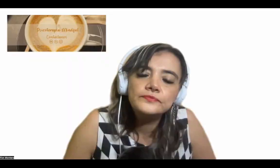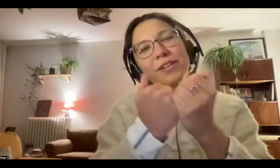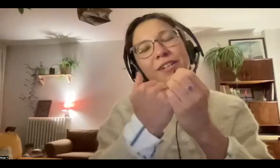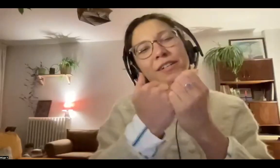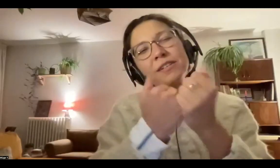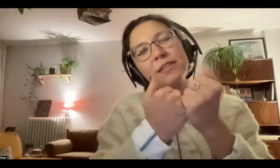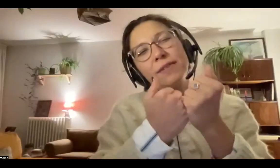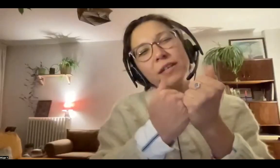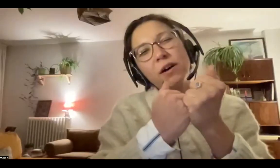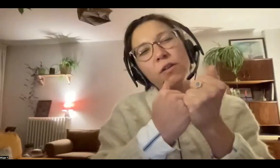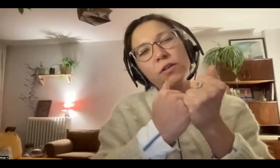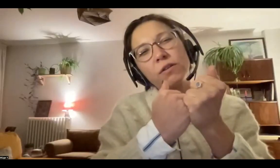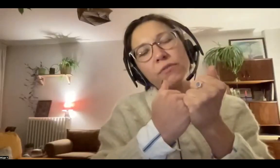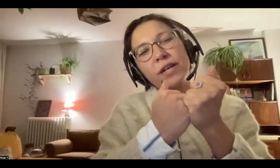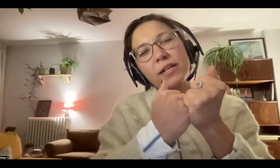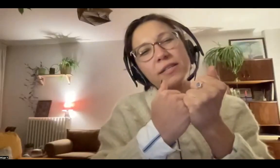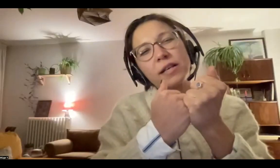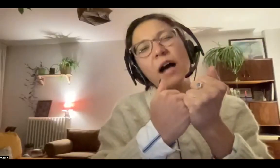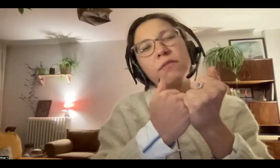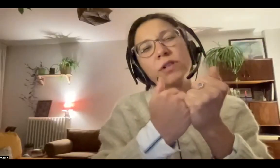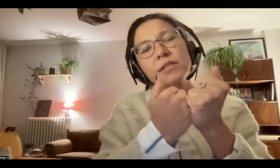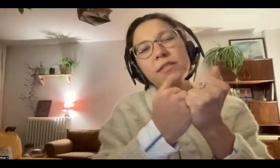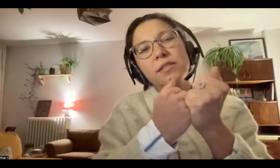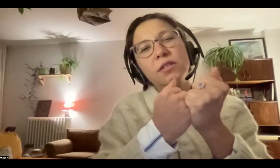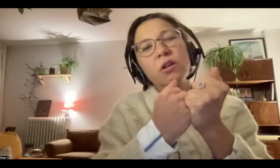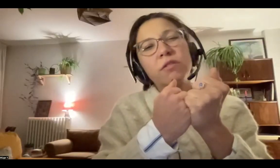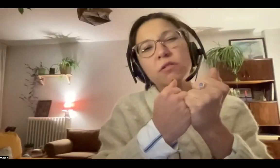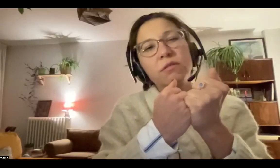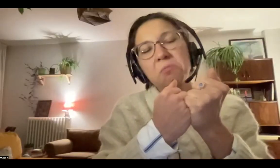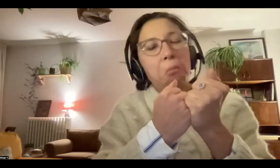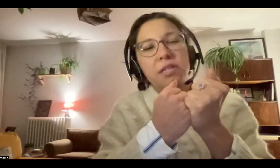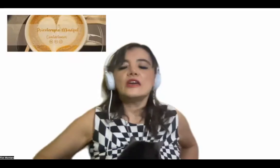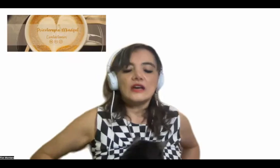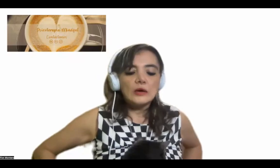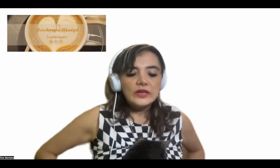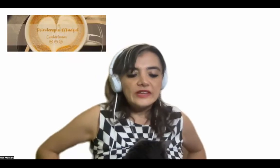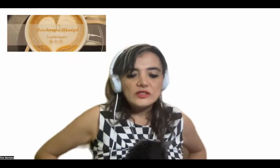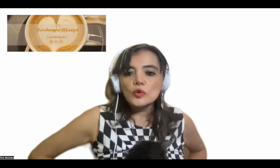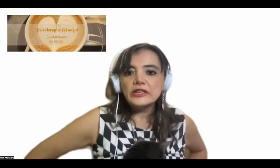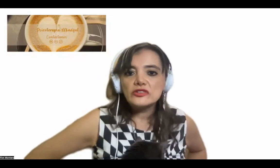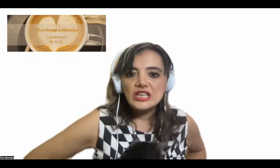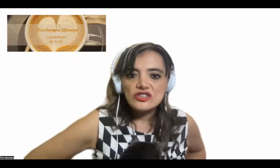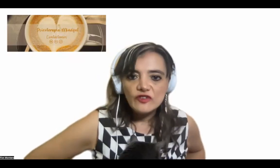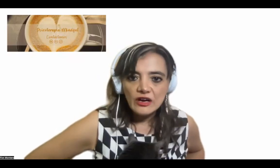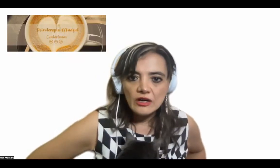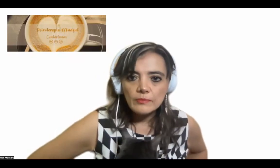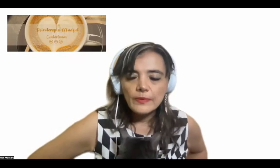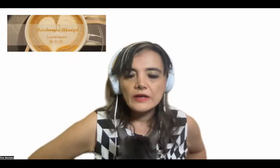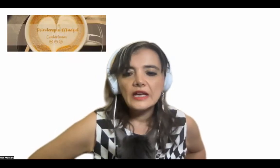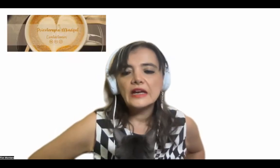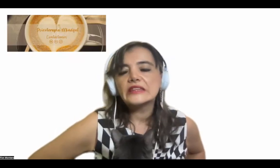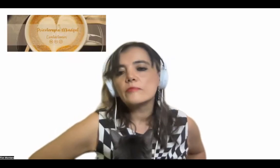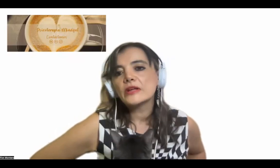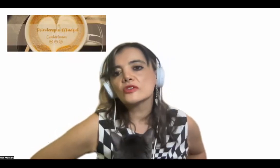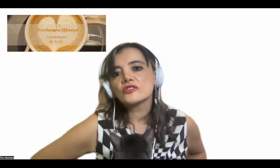How long did we hold our fingers, like how long is good, we did 2 minutes each finger,